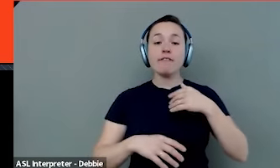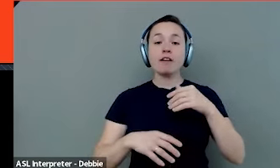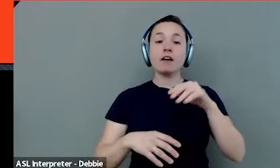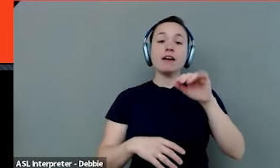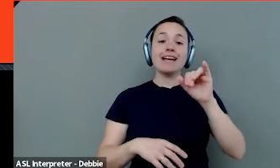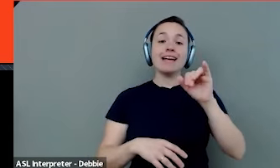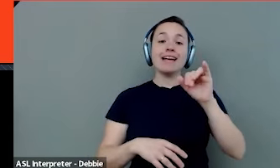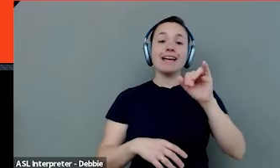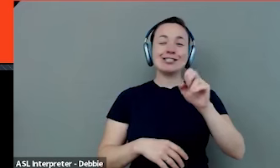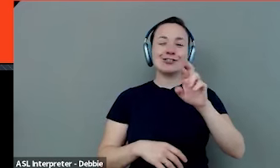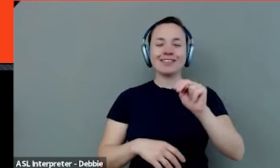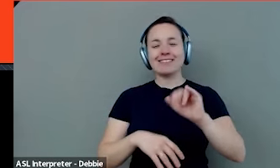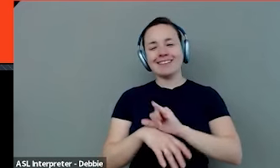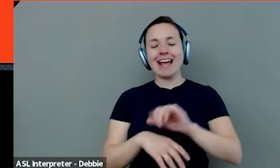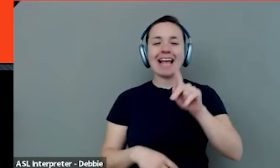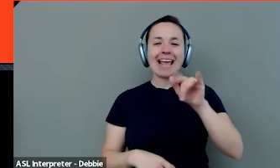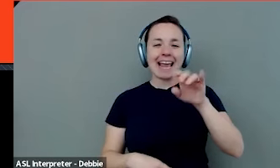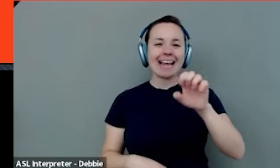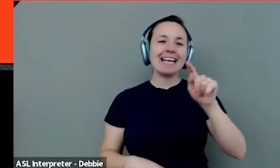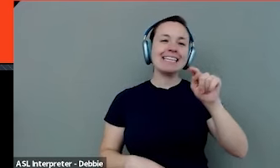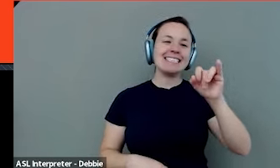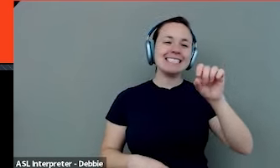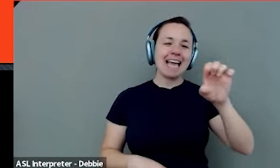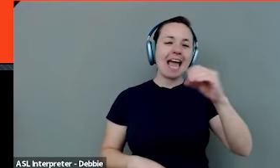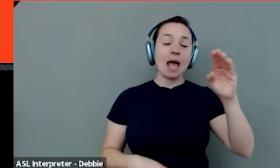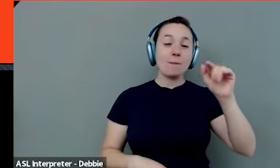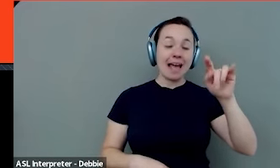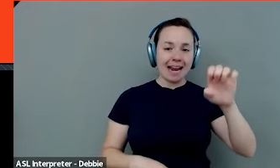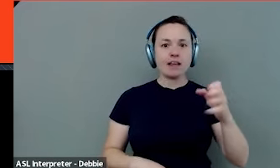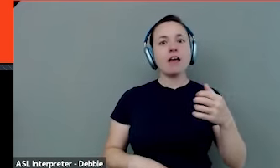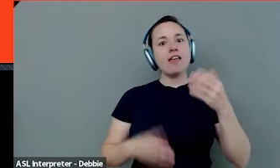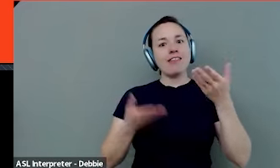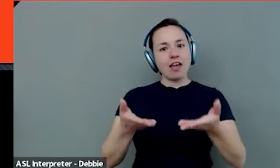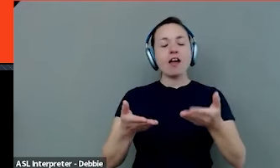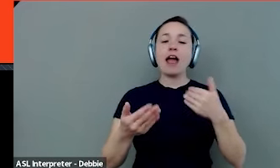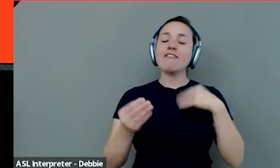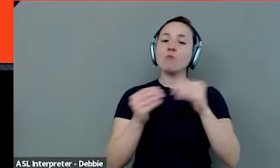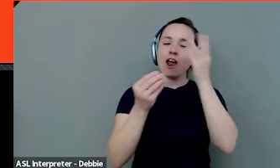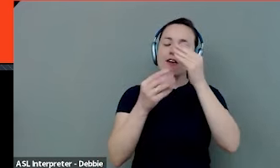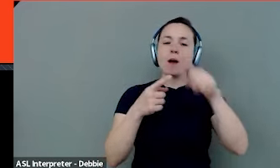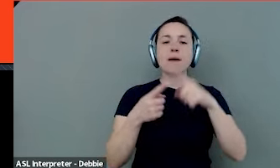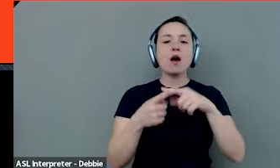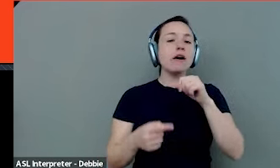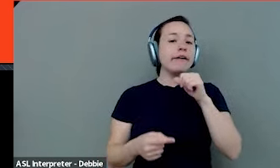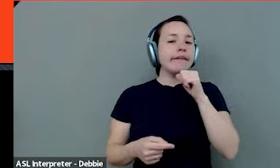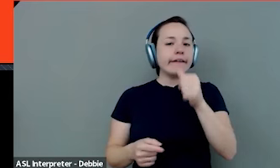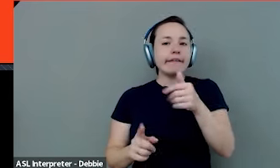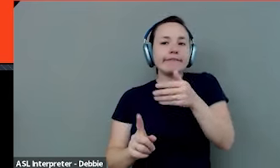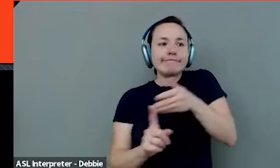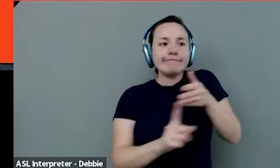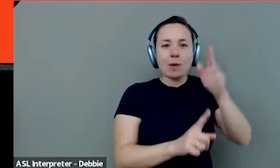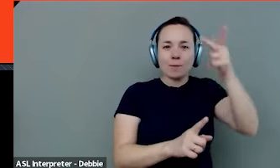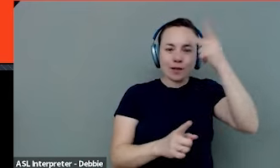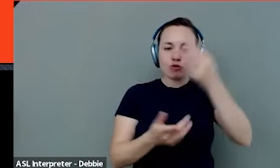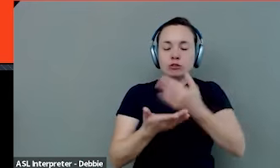Katie, Tinsay, and Maddie. We have more information about our nonpartisan resources. We have registration forms